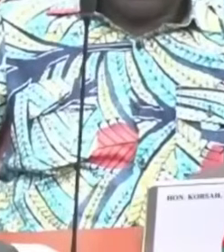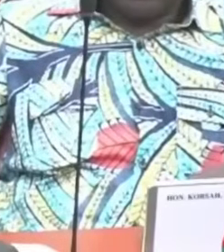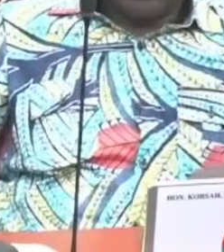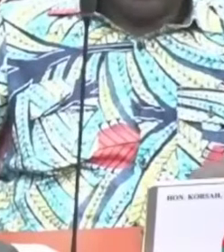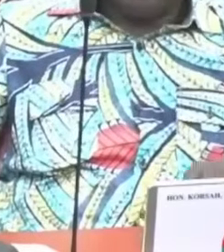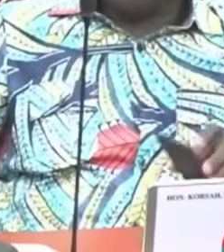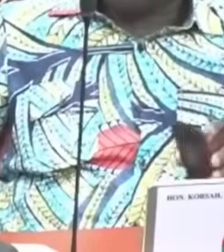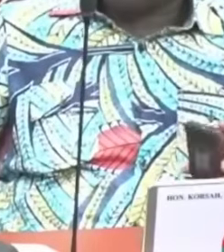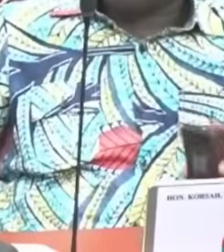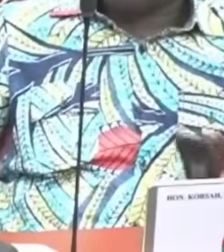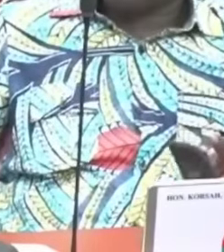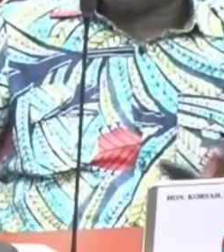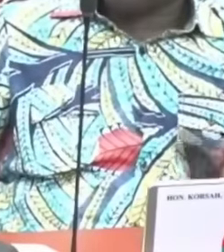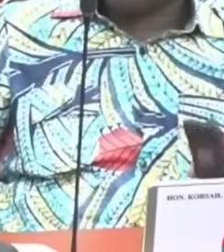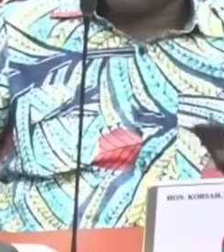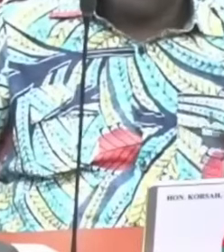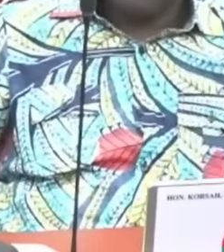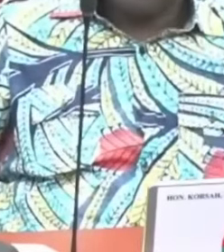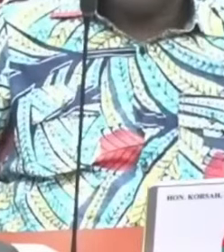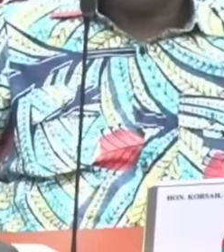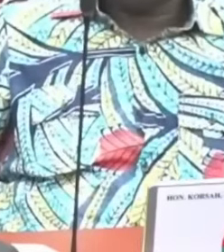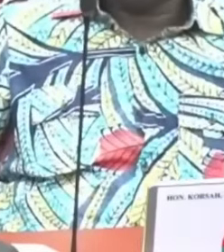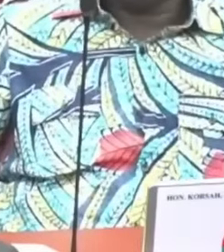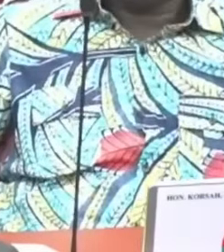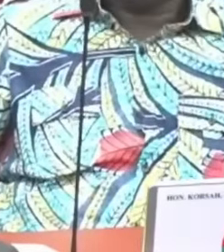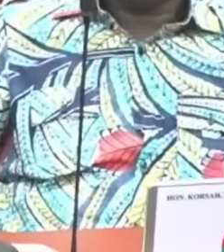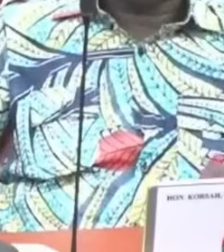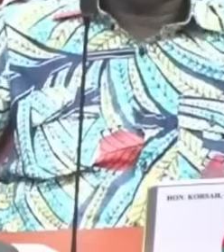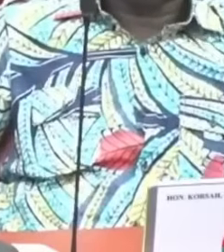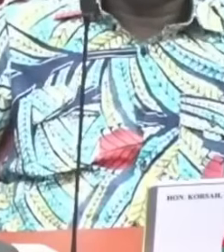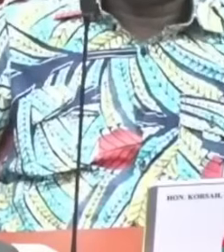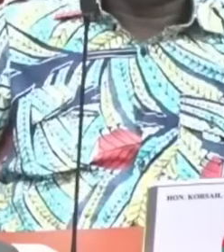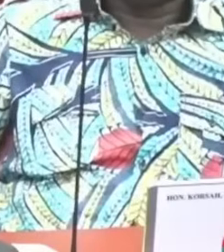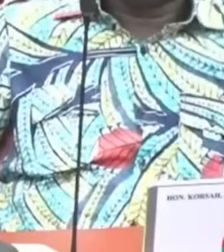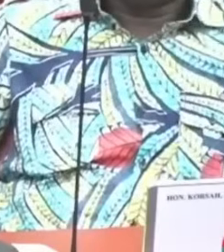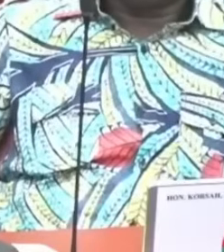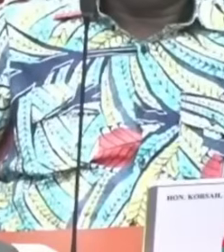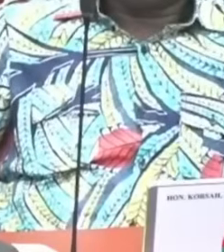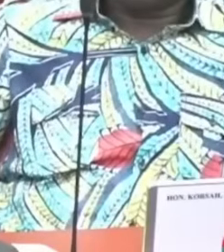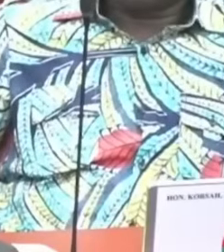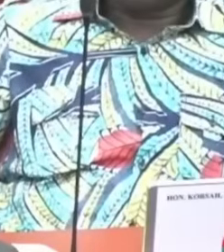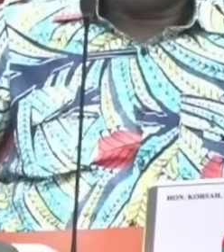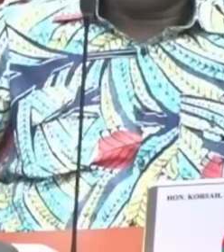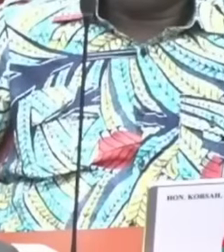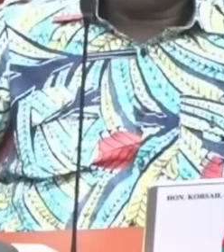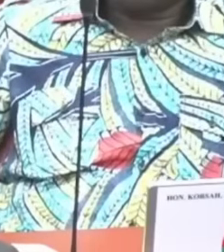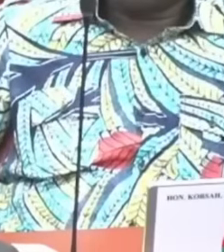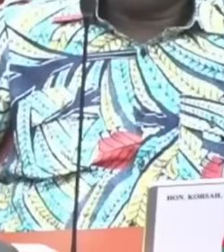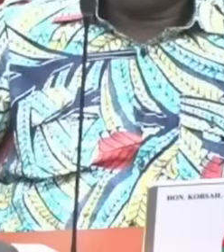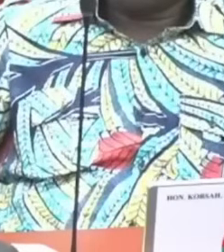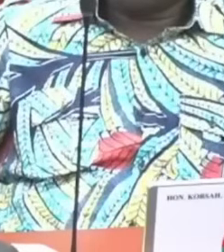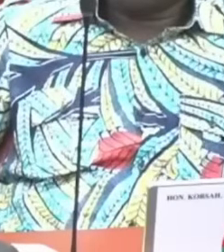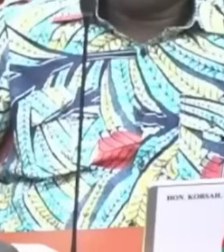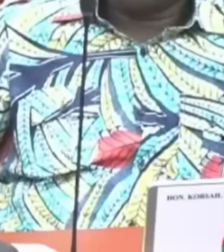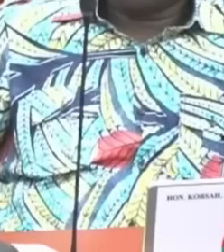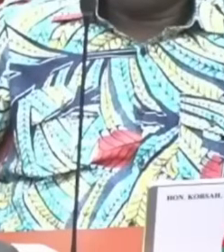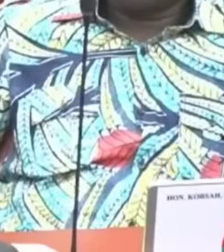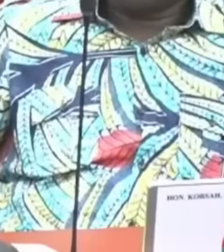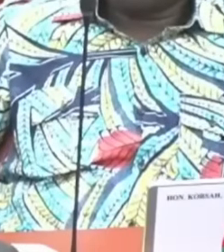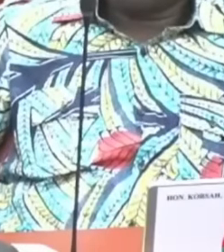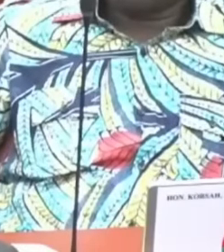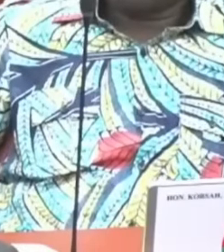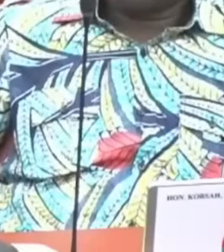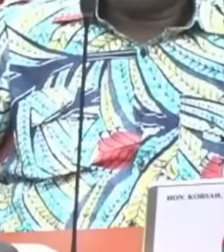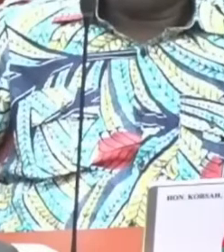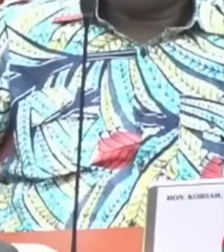this report was released by the Ghana Statistical Service today. The minister is telling us that we